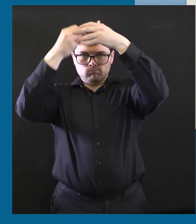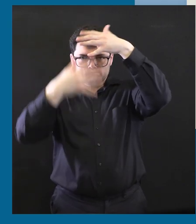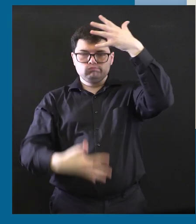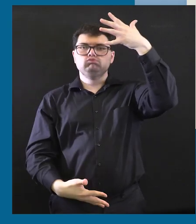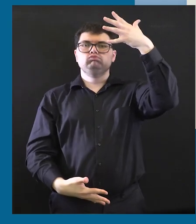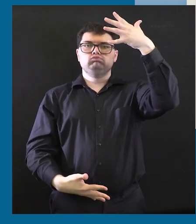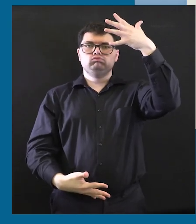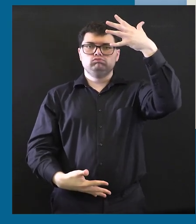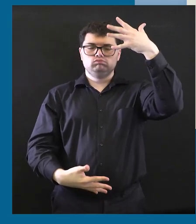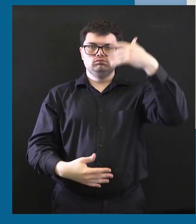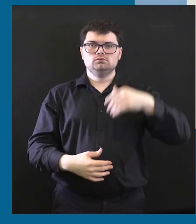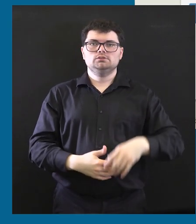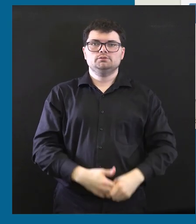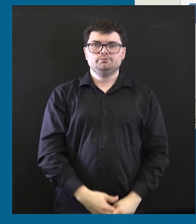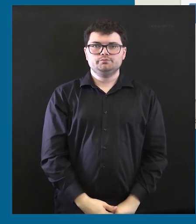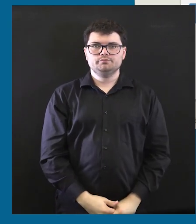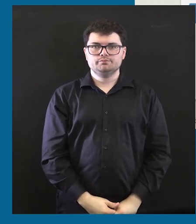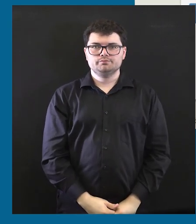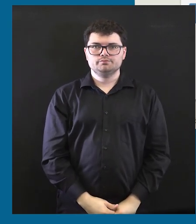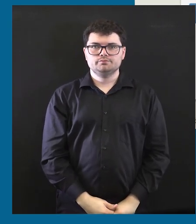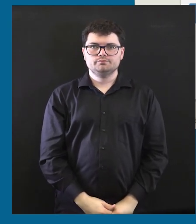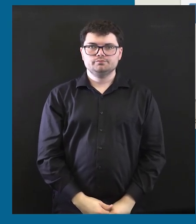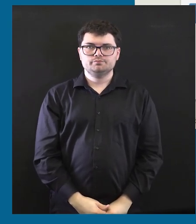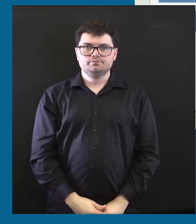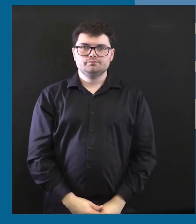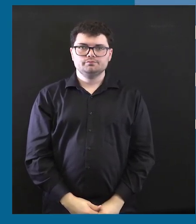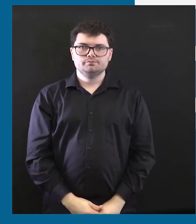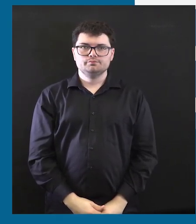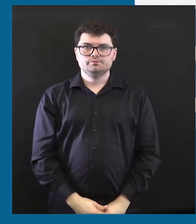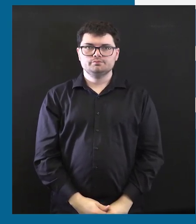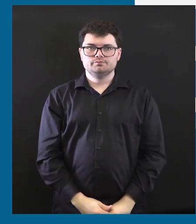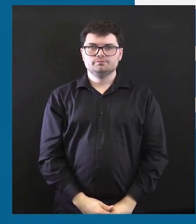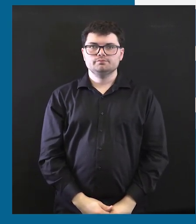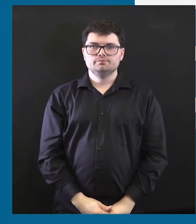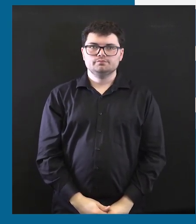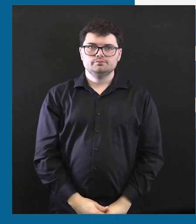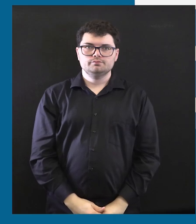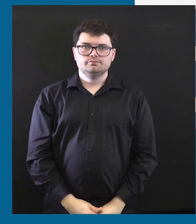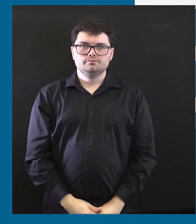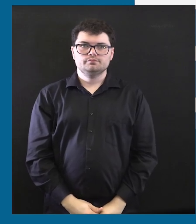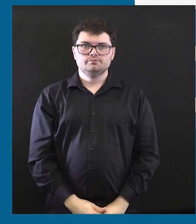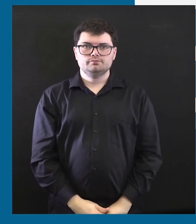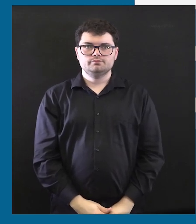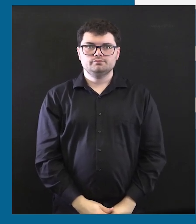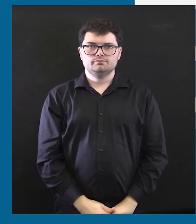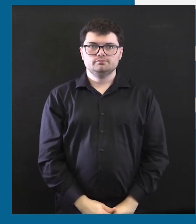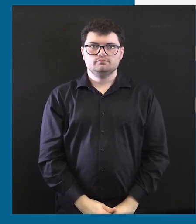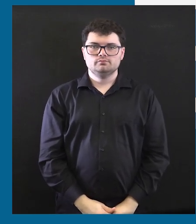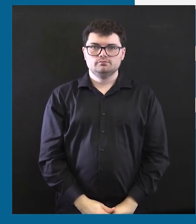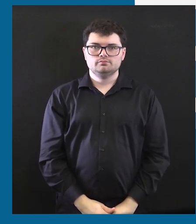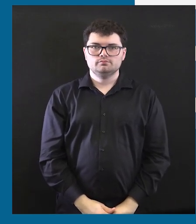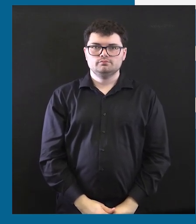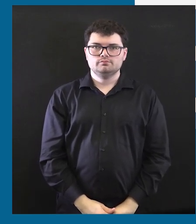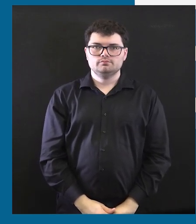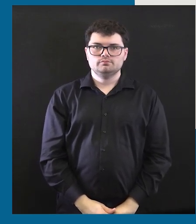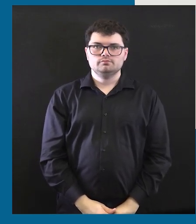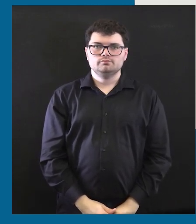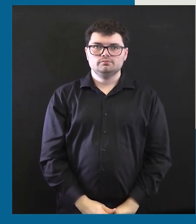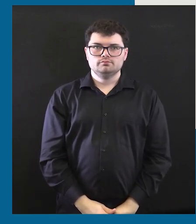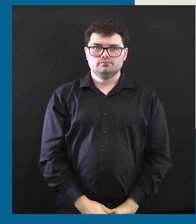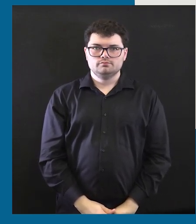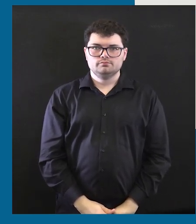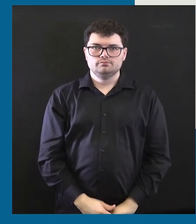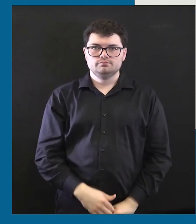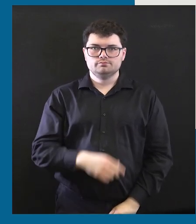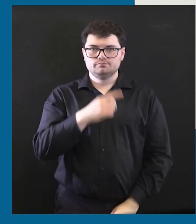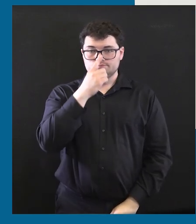information. At the top on the right-hand side is an Expand All field.